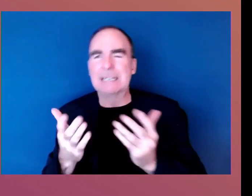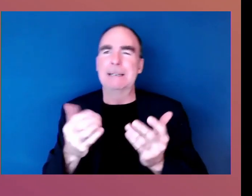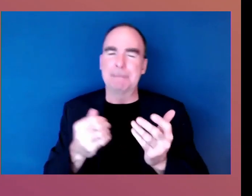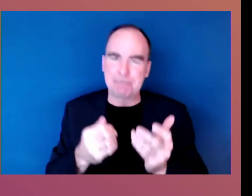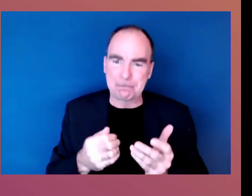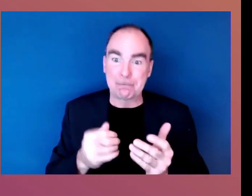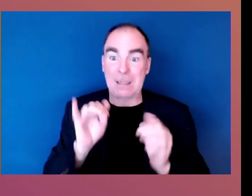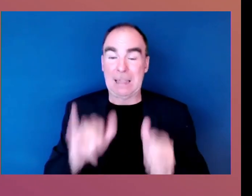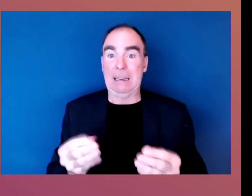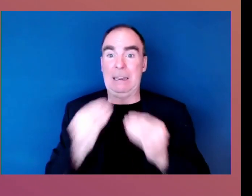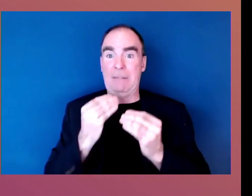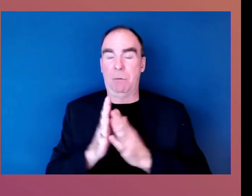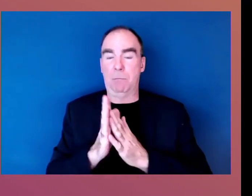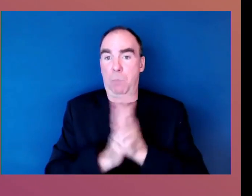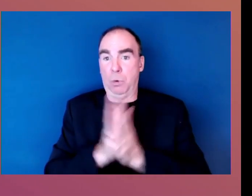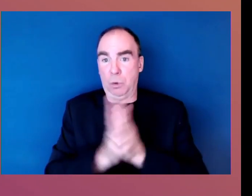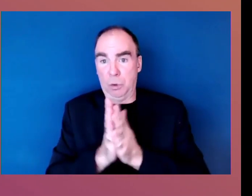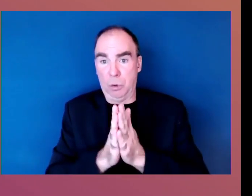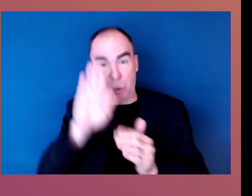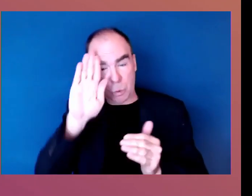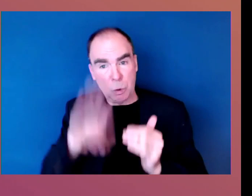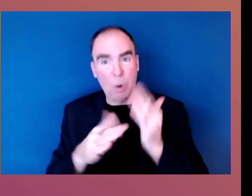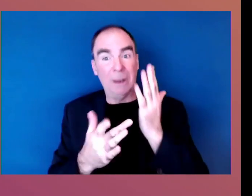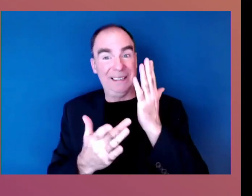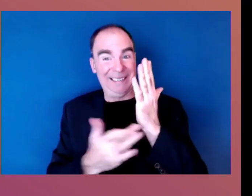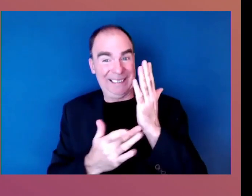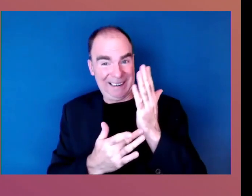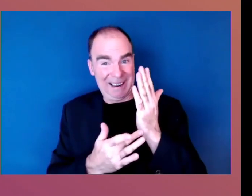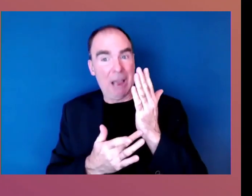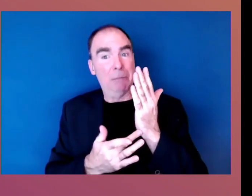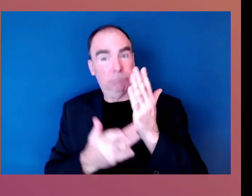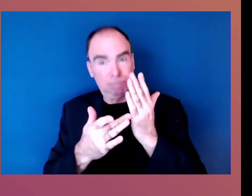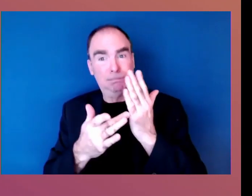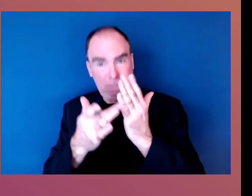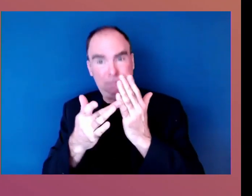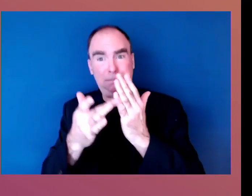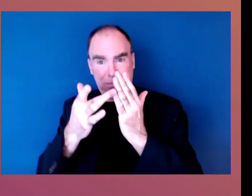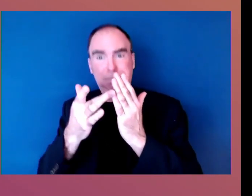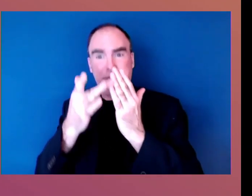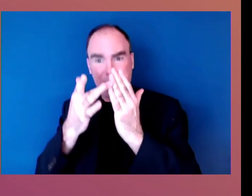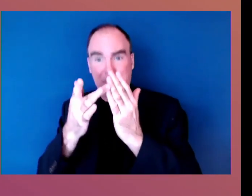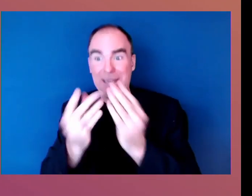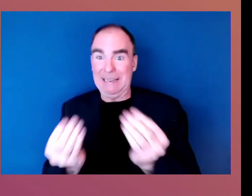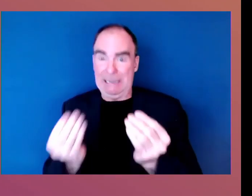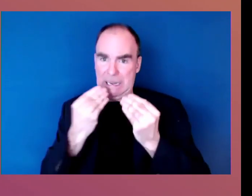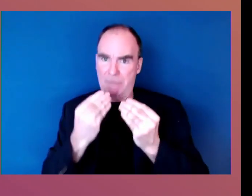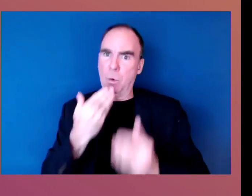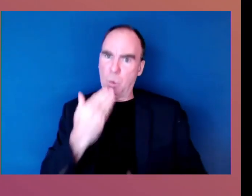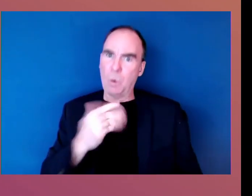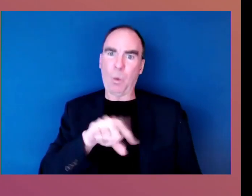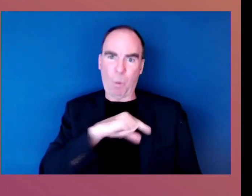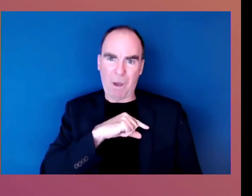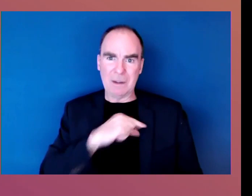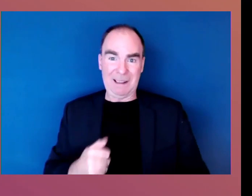lives. But we need to take one more step after invention. We need to make the technology